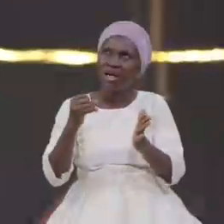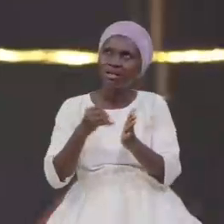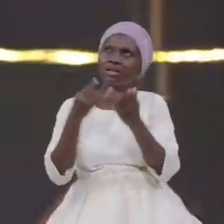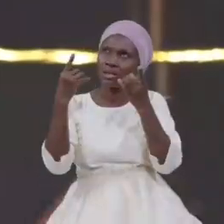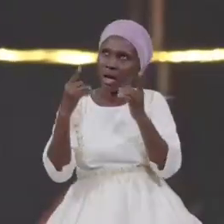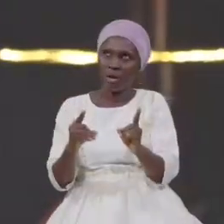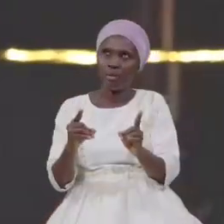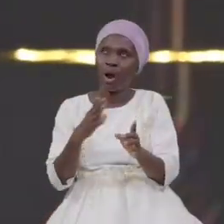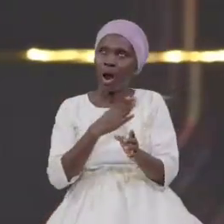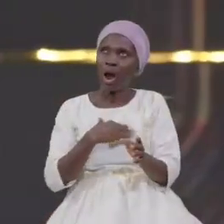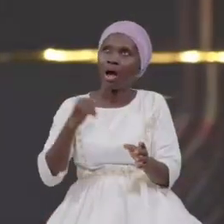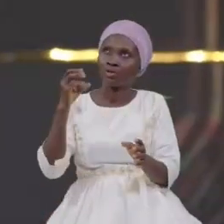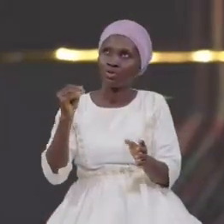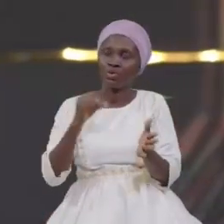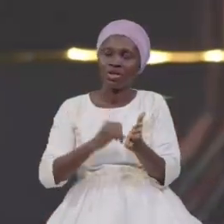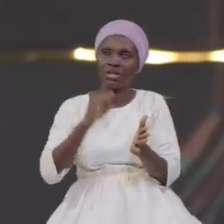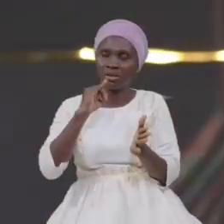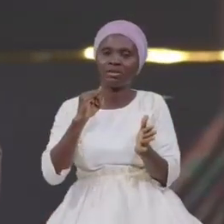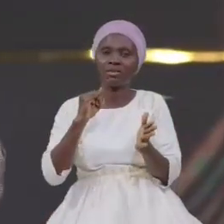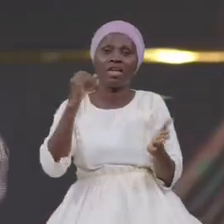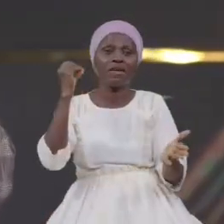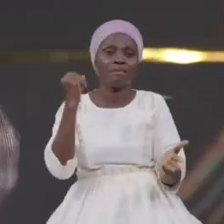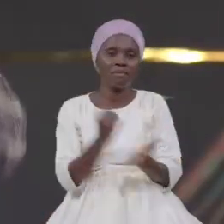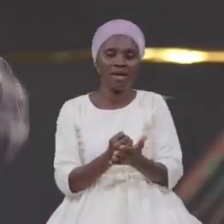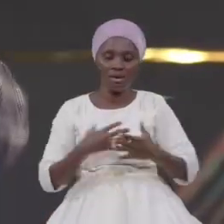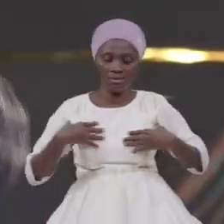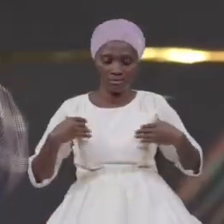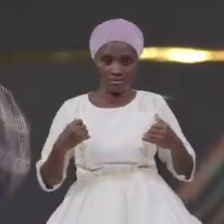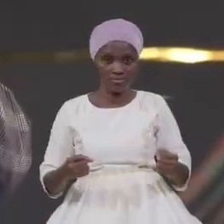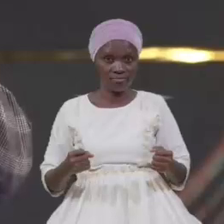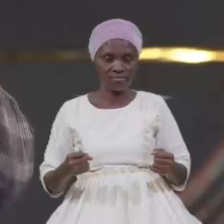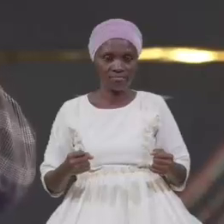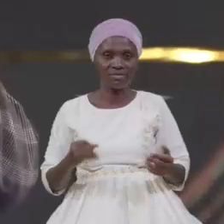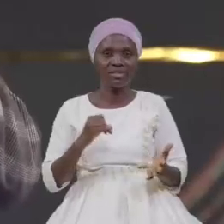is. Healing, so it is.